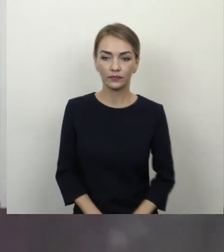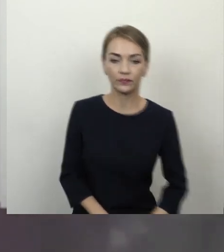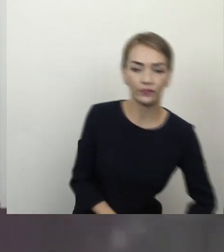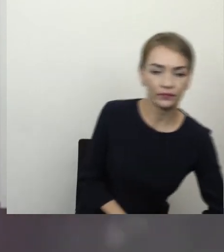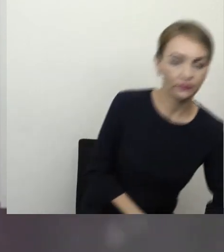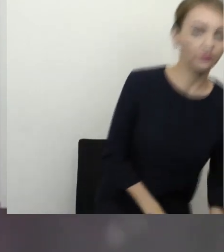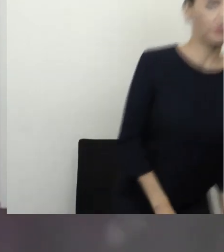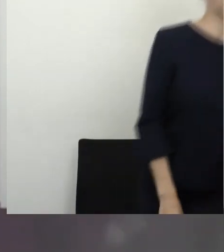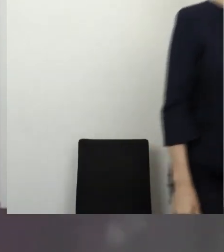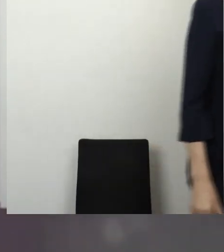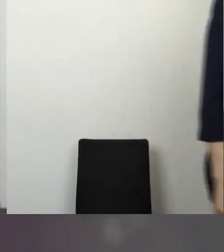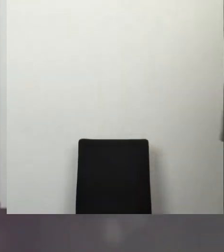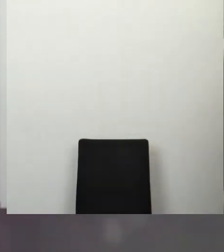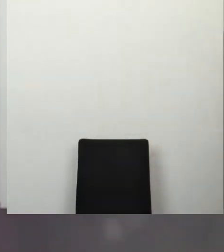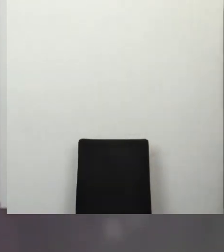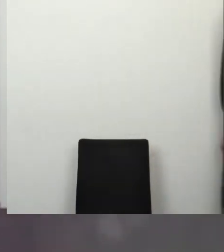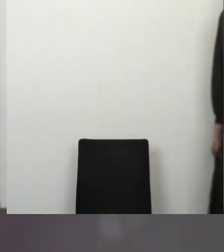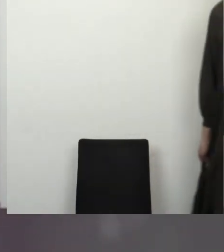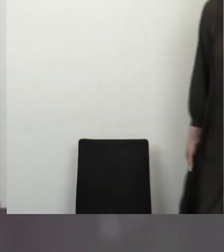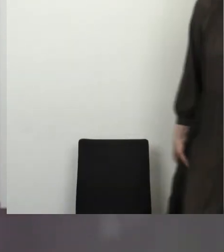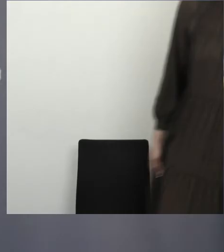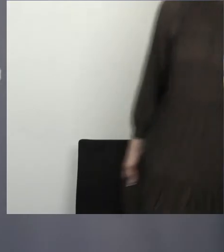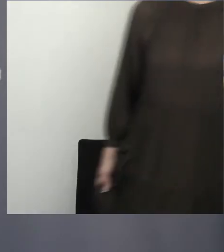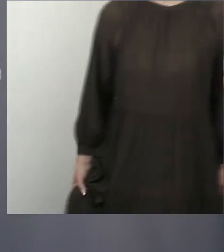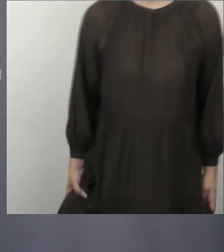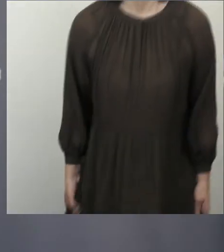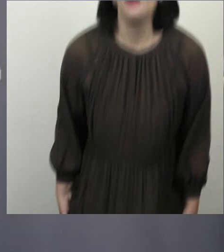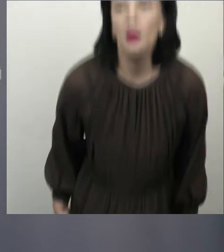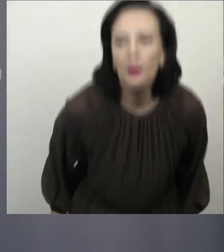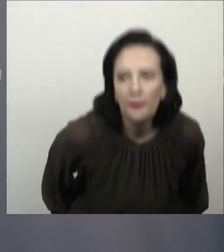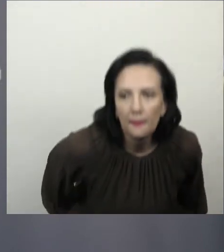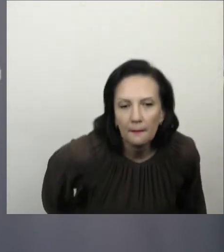satisfaction was awarded. I'm sorry, I lost the sound.